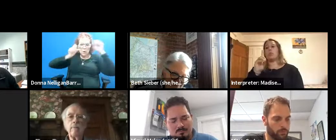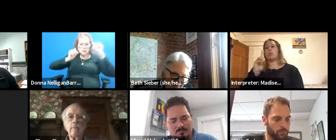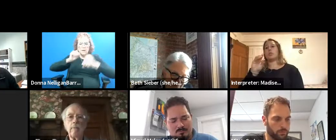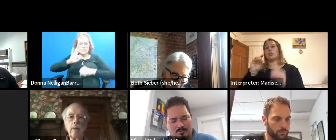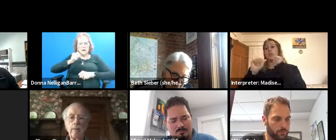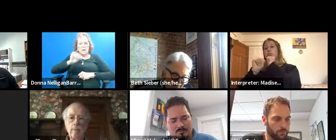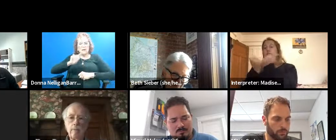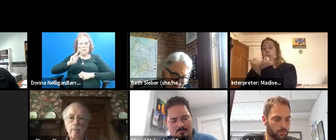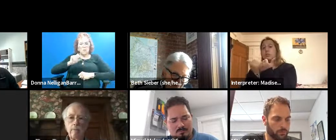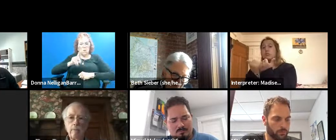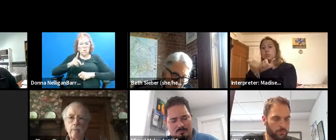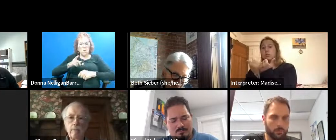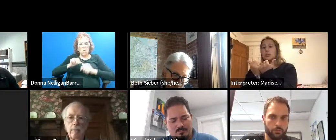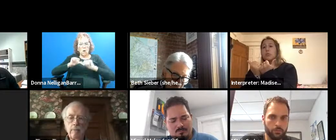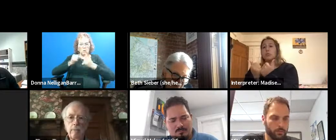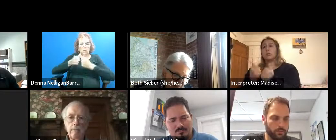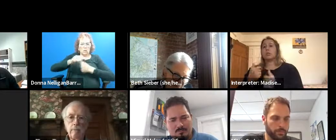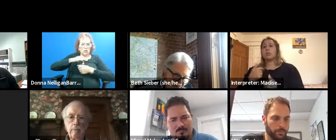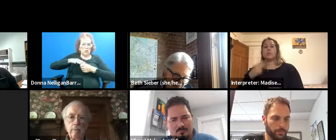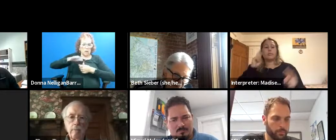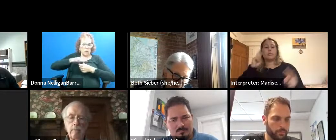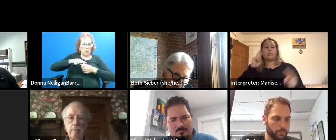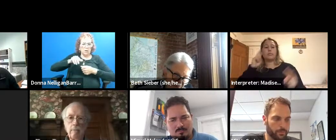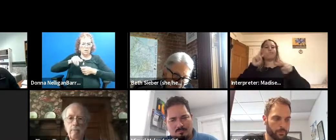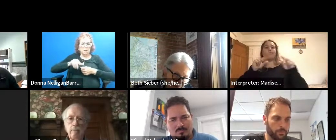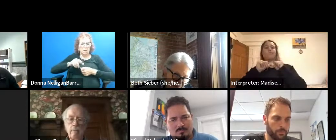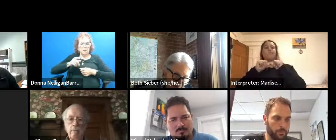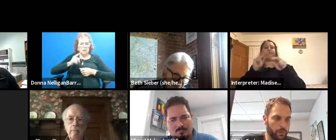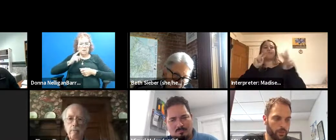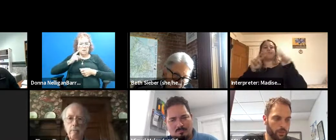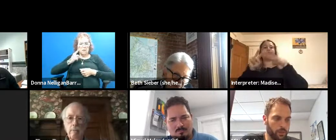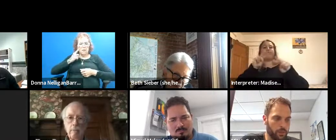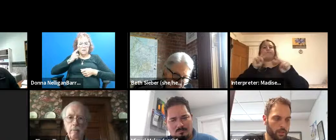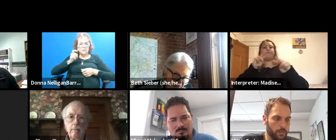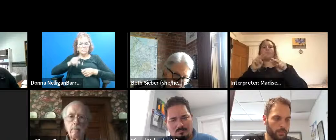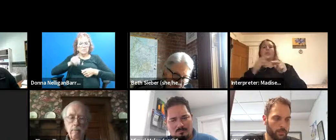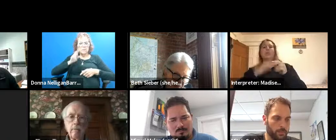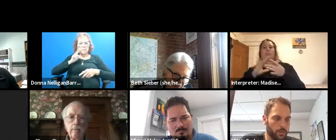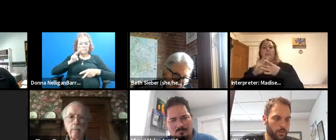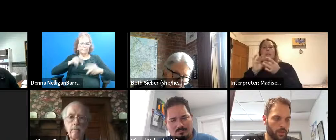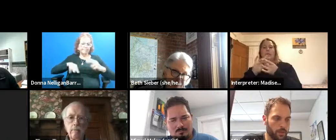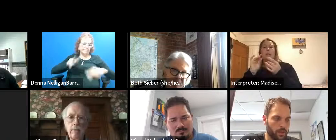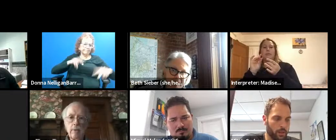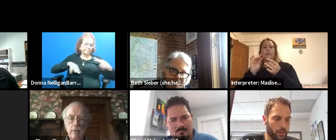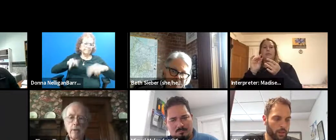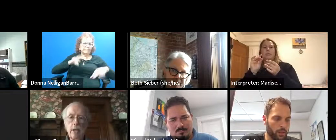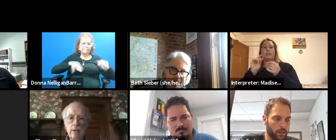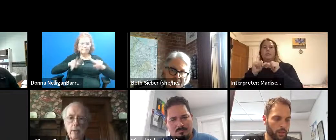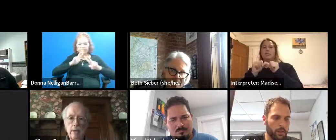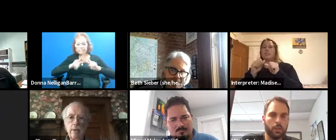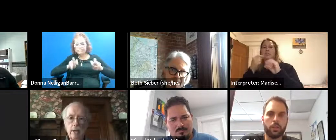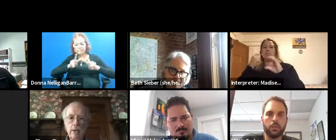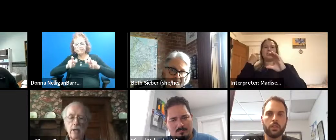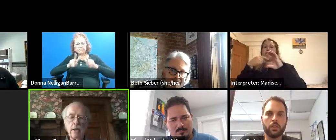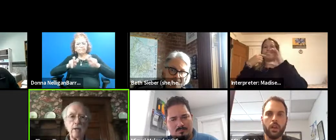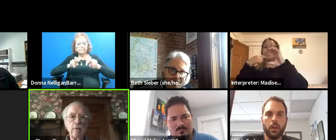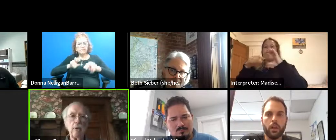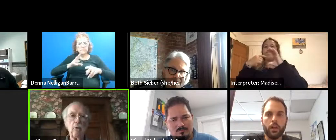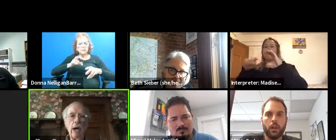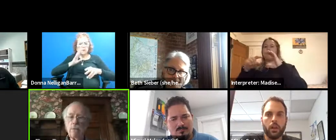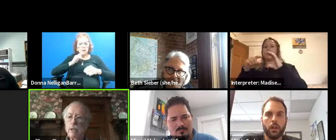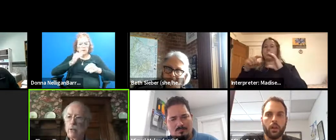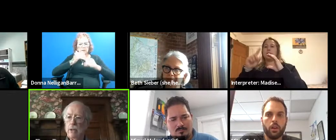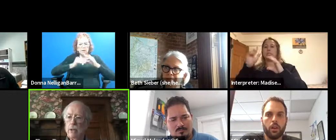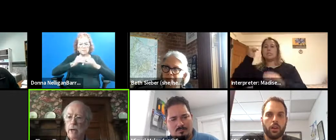so I'll be keeping my eyes on that and submitting my comments to the Senate about those, about our district. I think that's